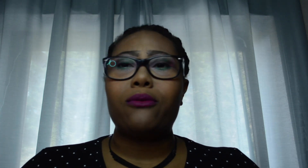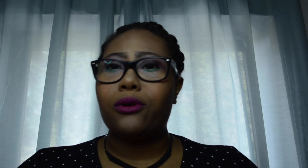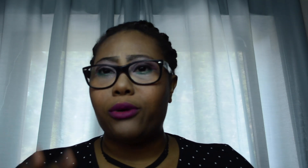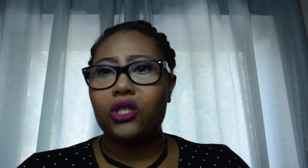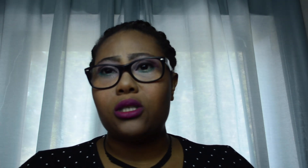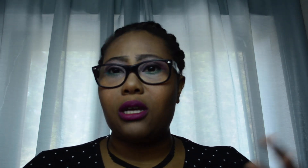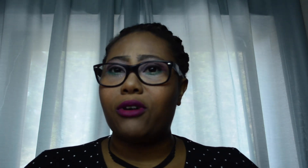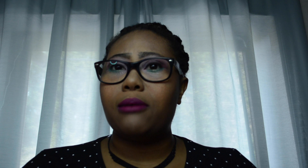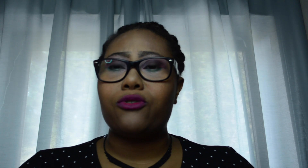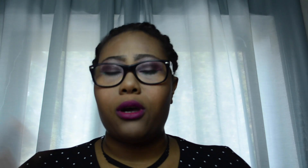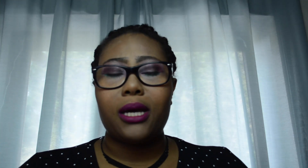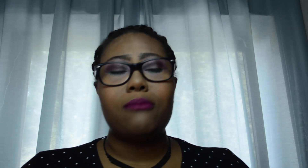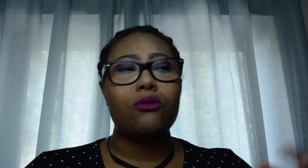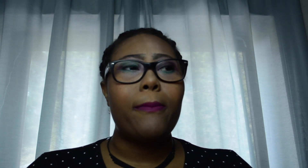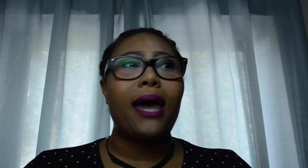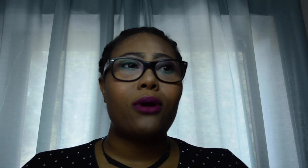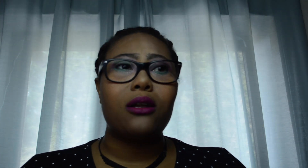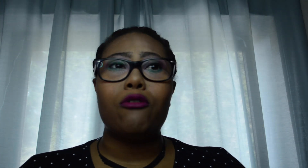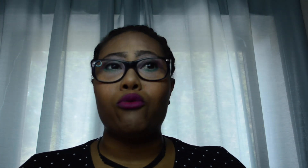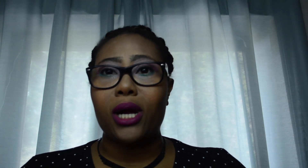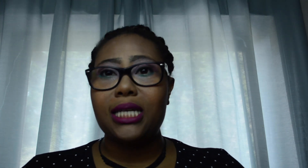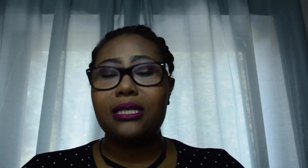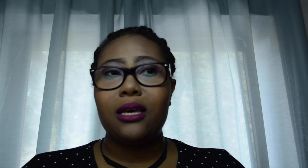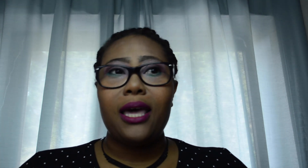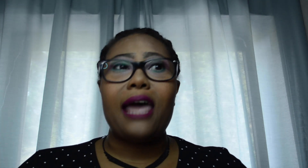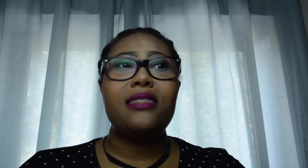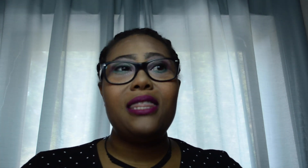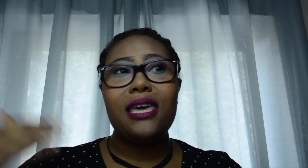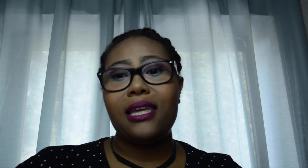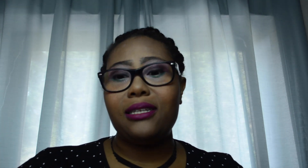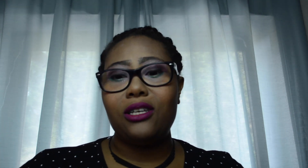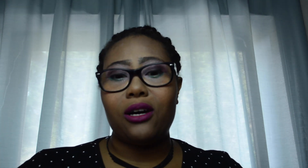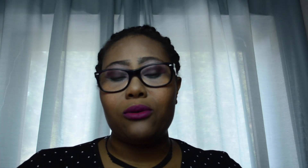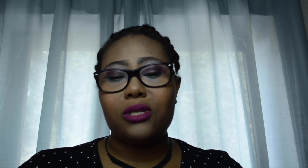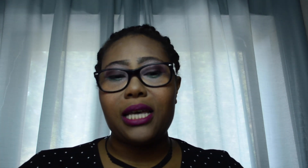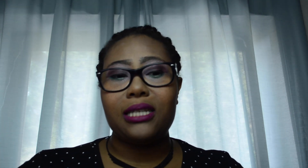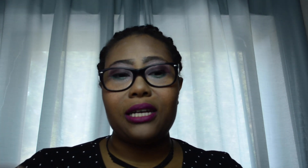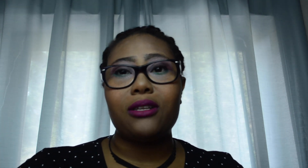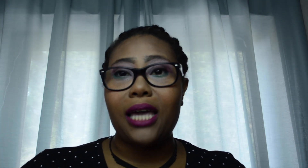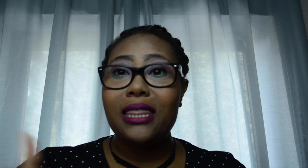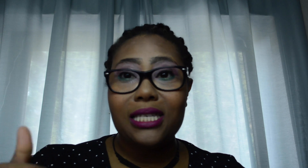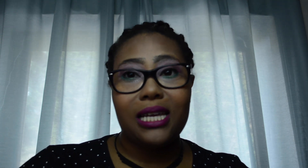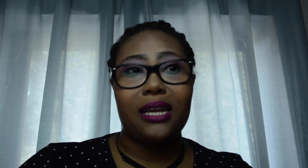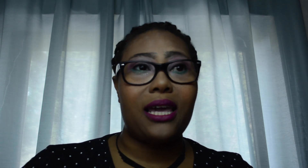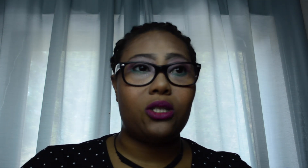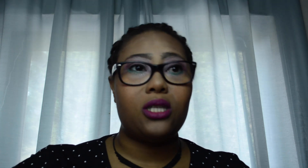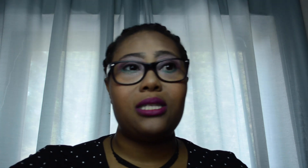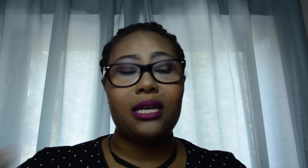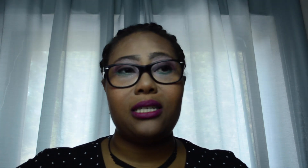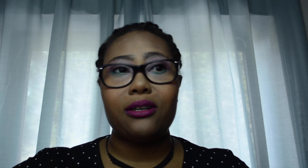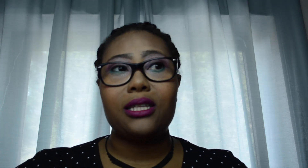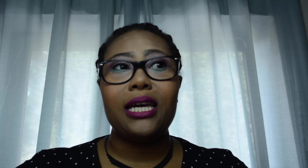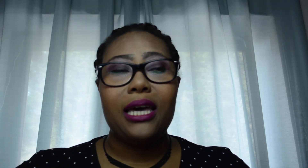of this microaggression stuff comes from. It comes from the background of race. And then, you know, secondarily, in this day and age,